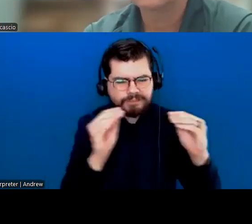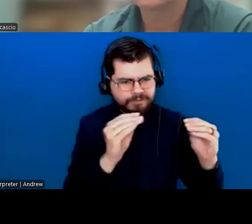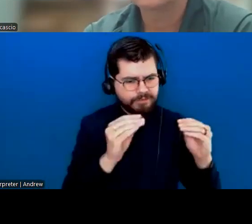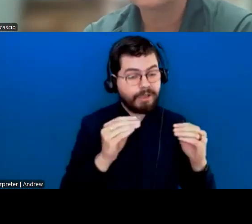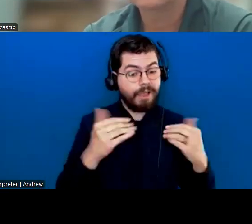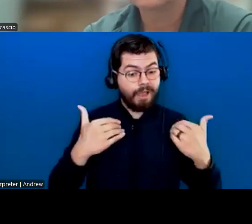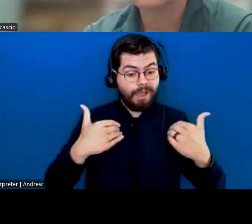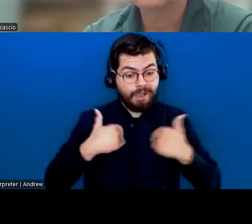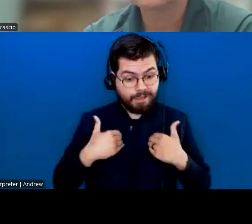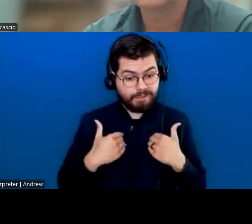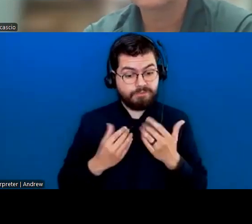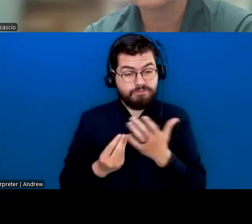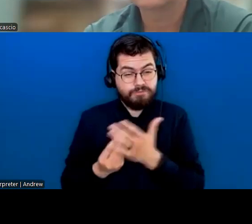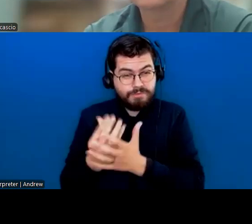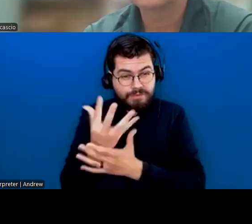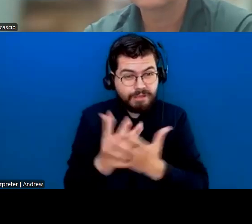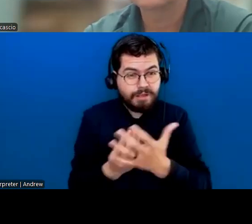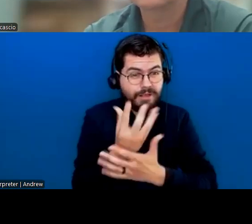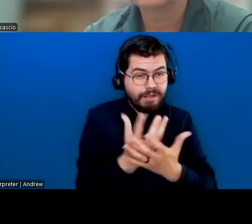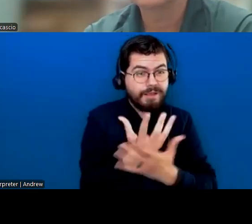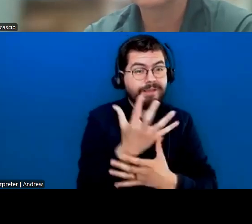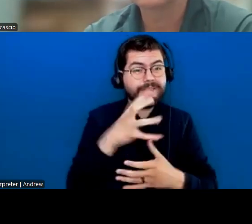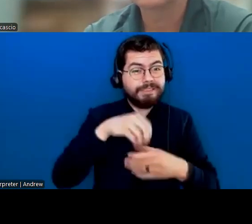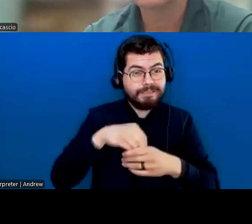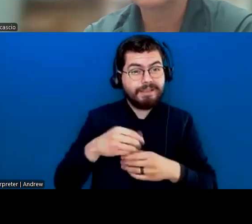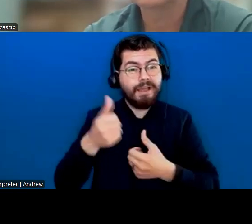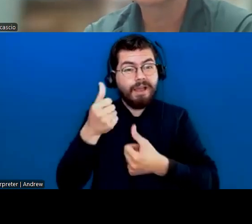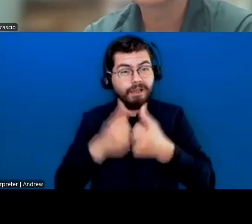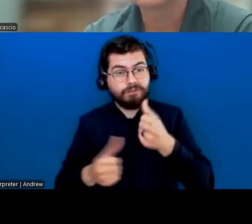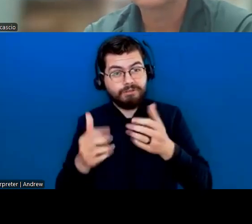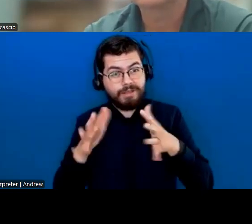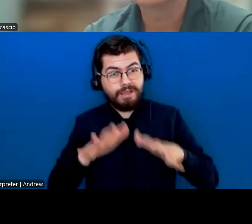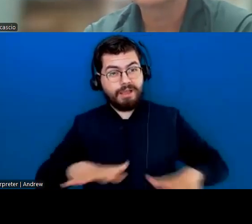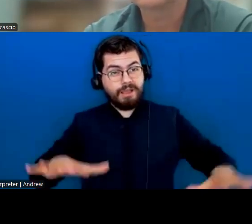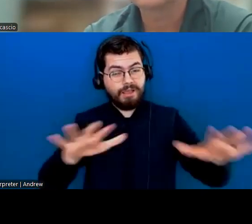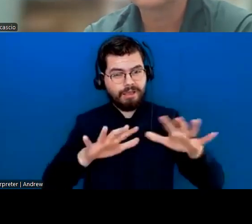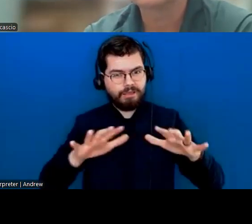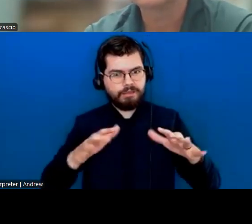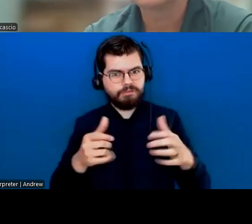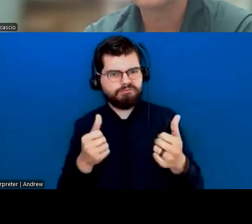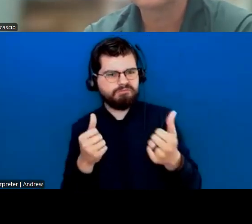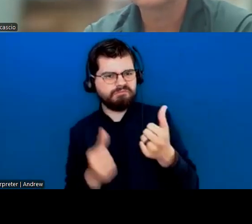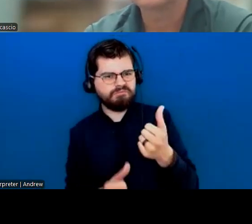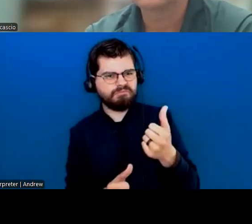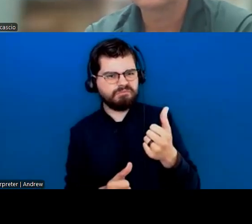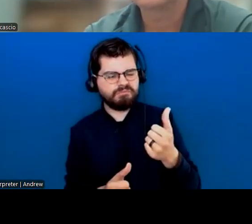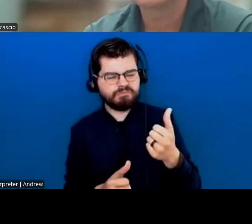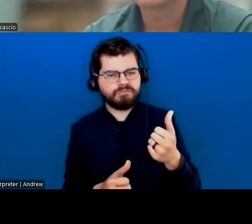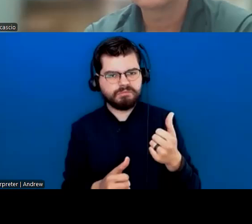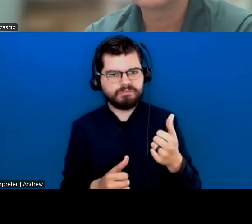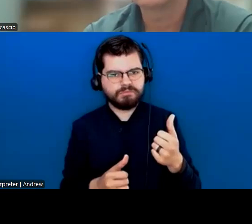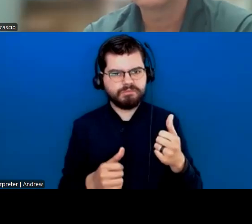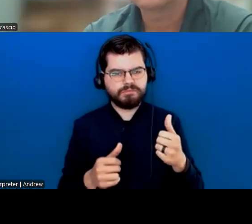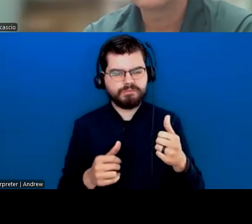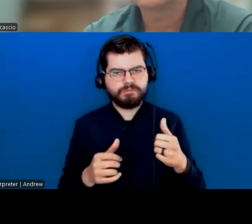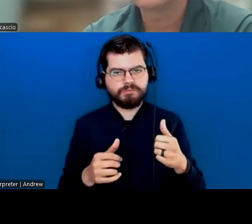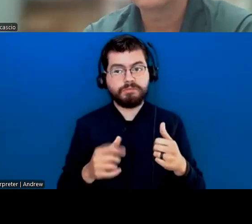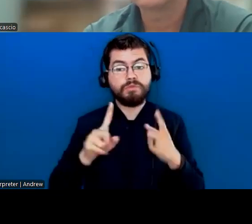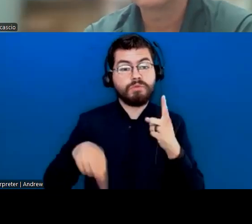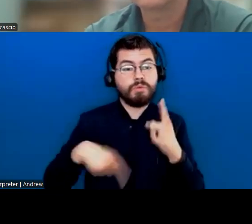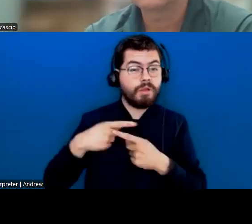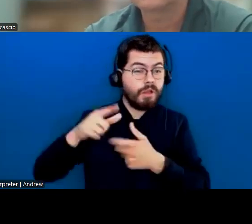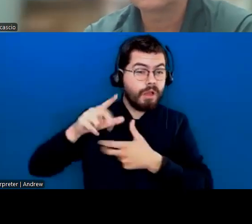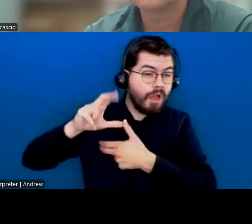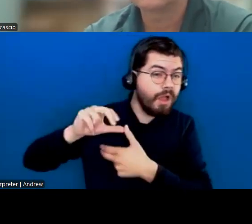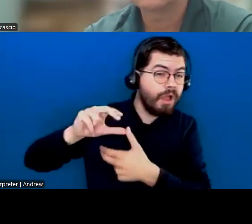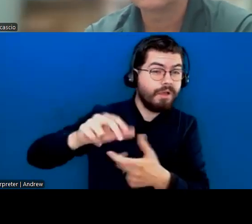understory, so that when there's a hurricane, when there's a tornado, when there's one of these major events that damages the overstory